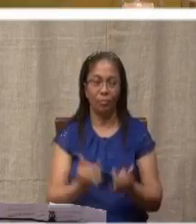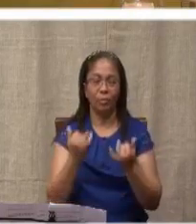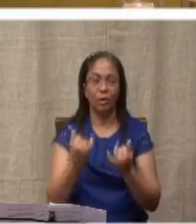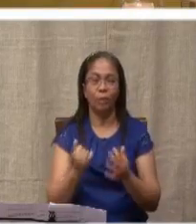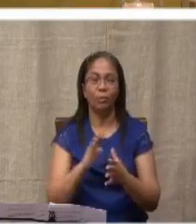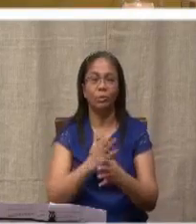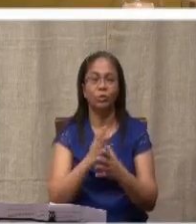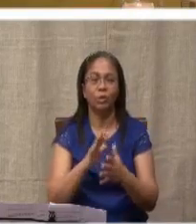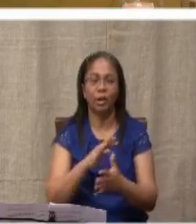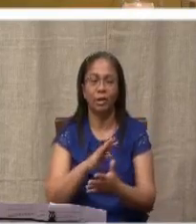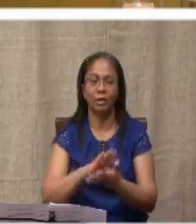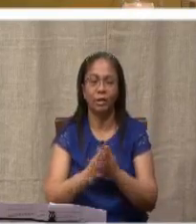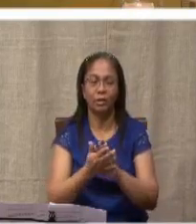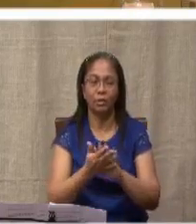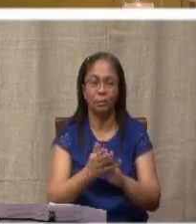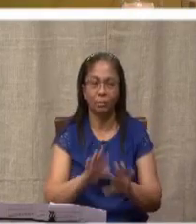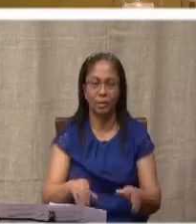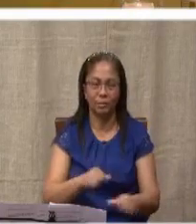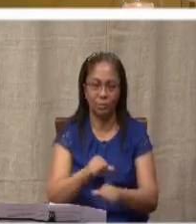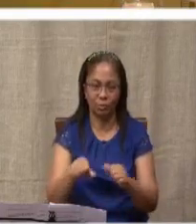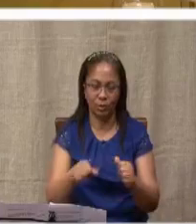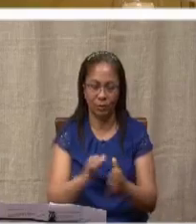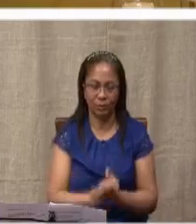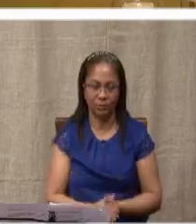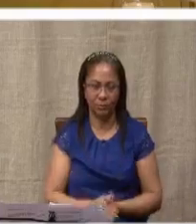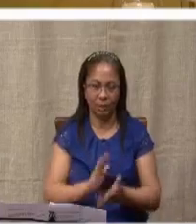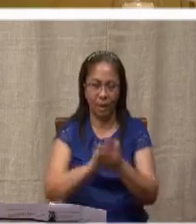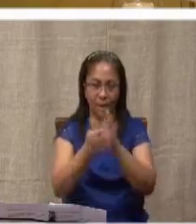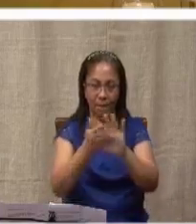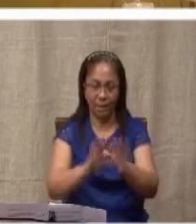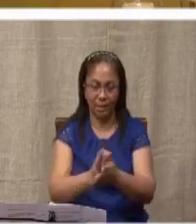come share with one another a sign of peace